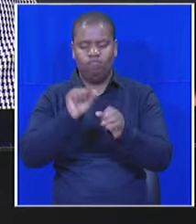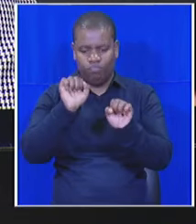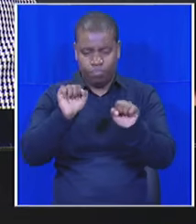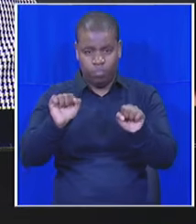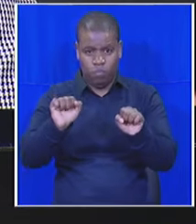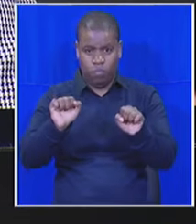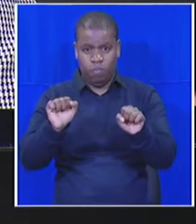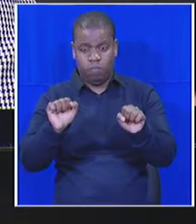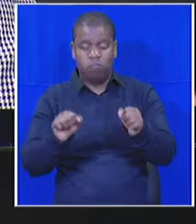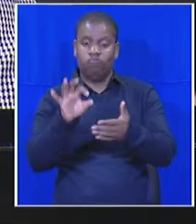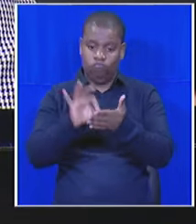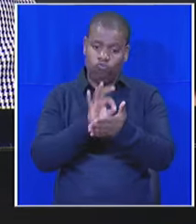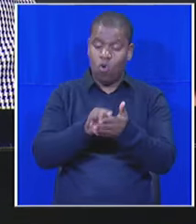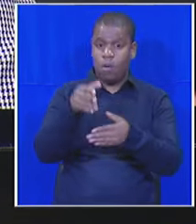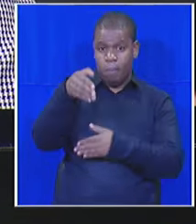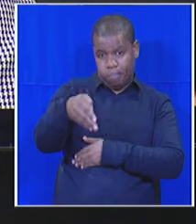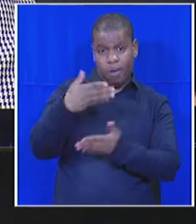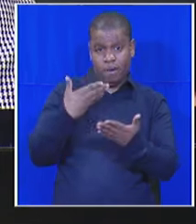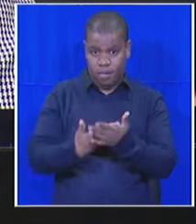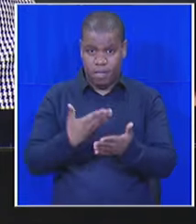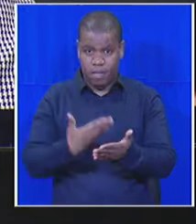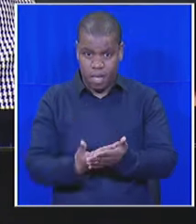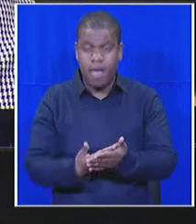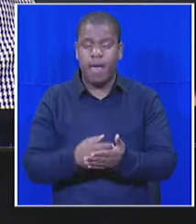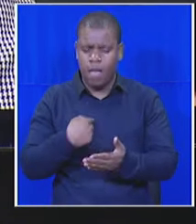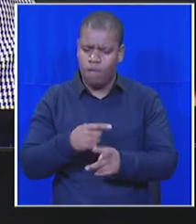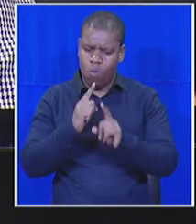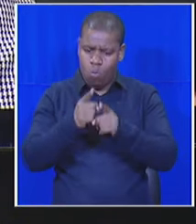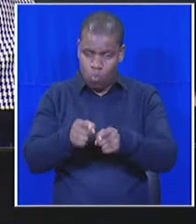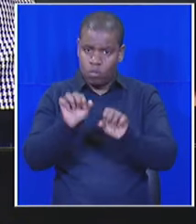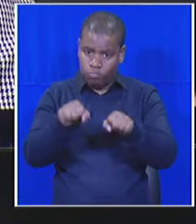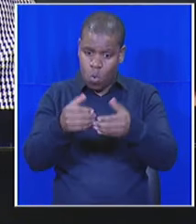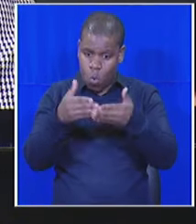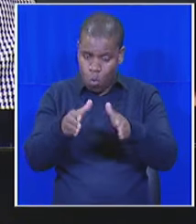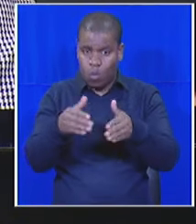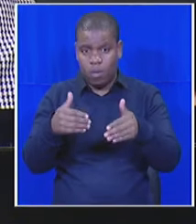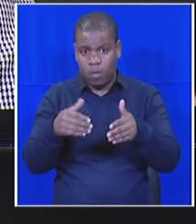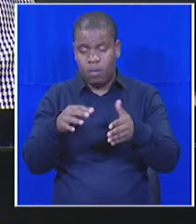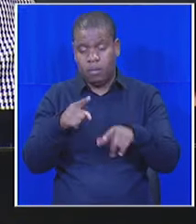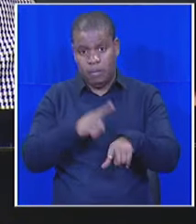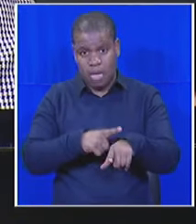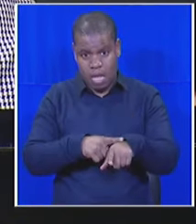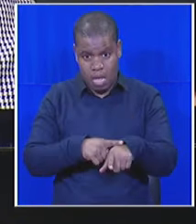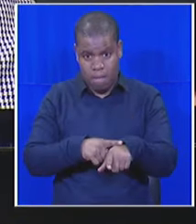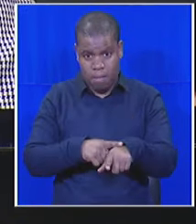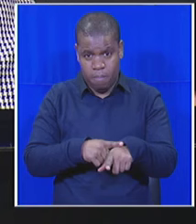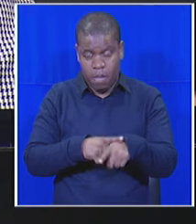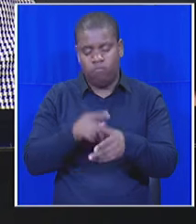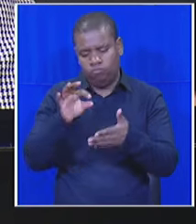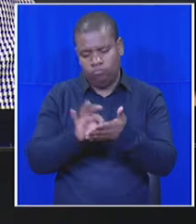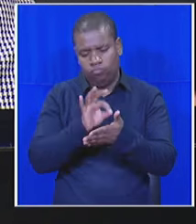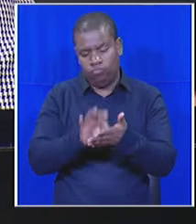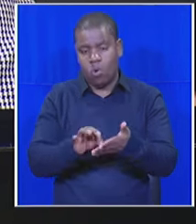do so, members must simply indicate their vote by pressing the appropriate button below the yes, no, or